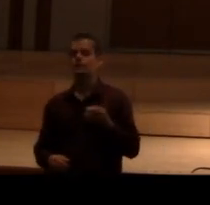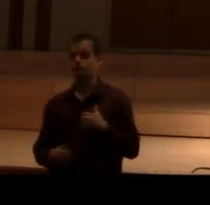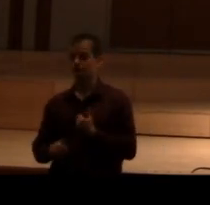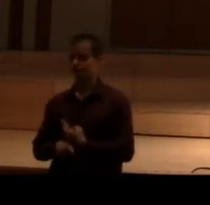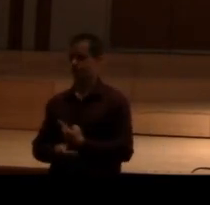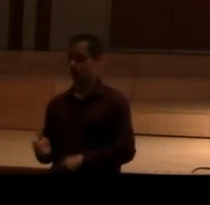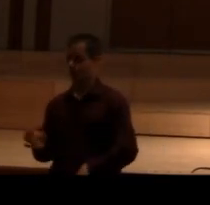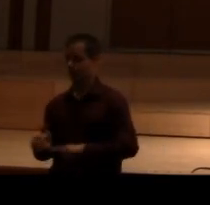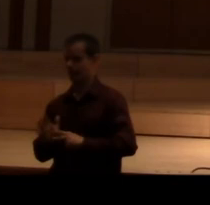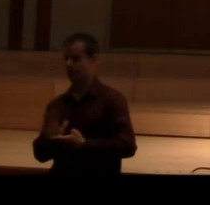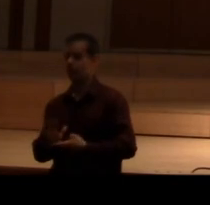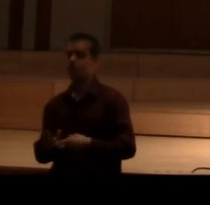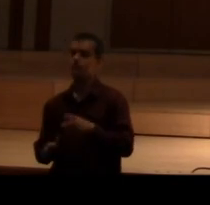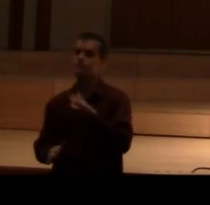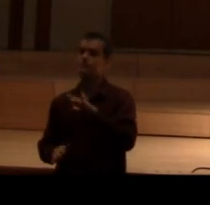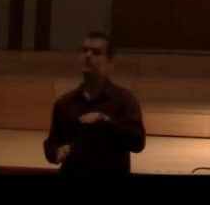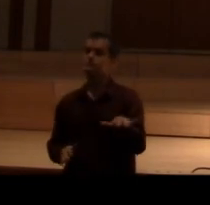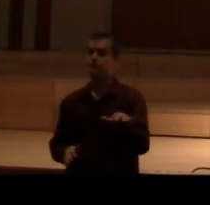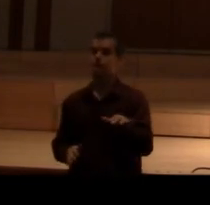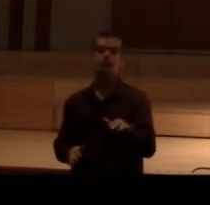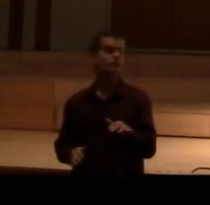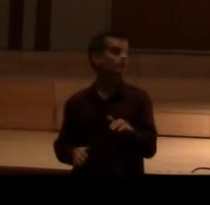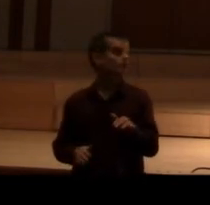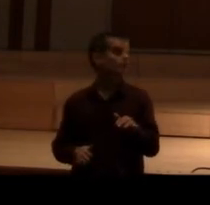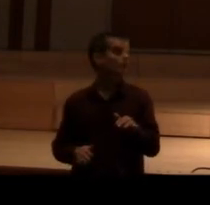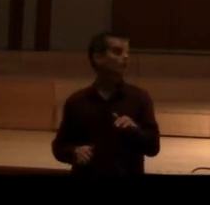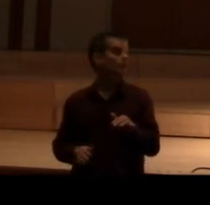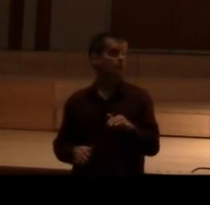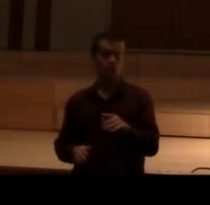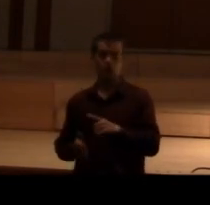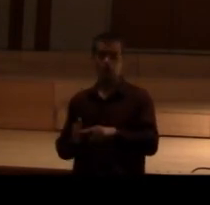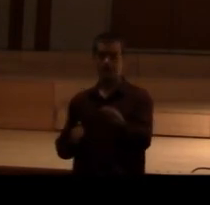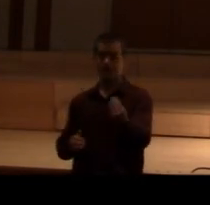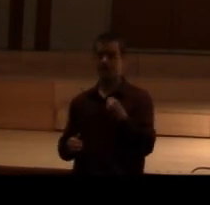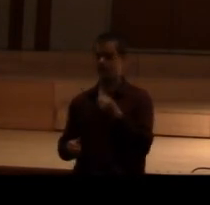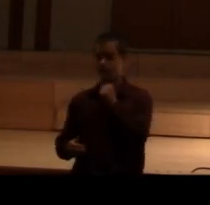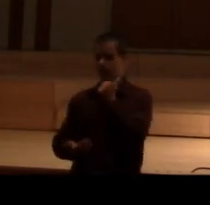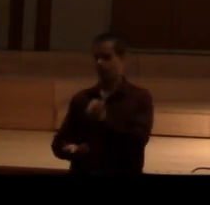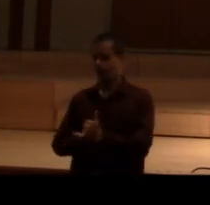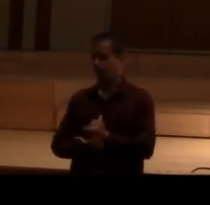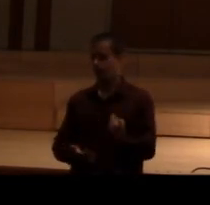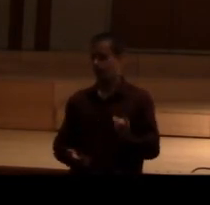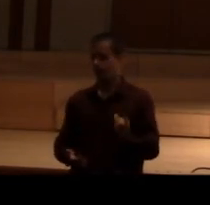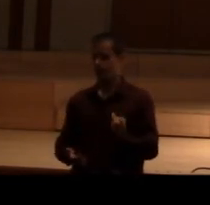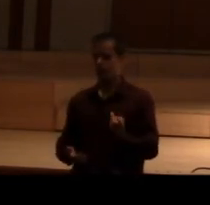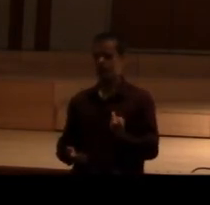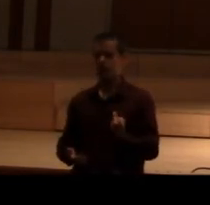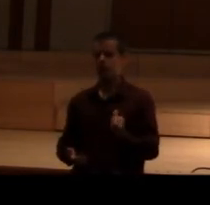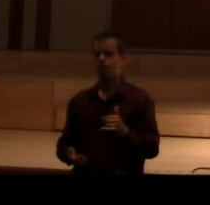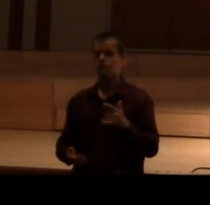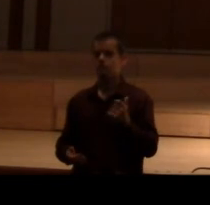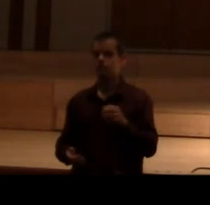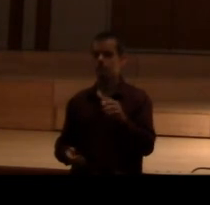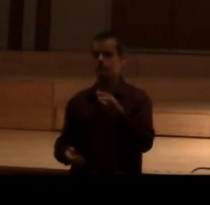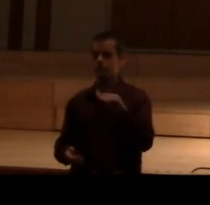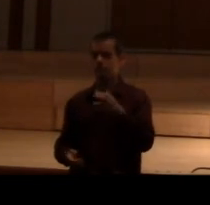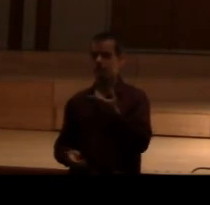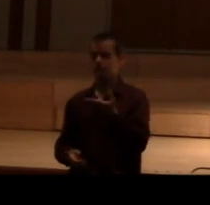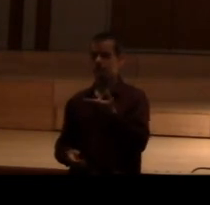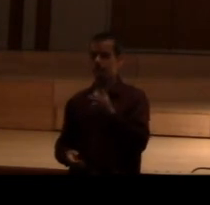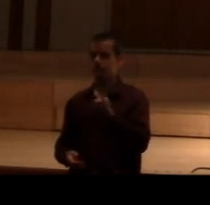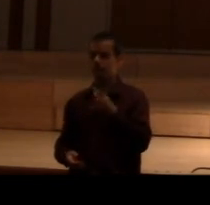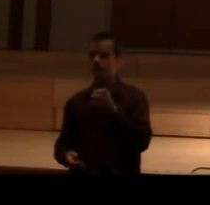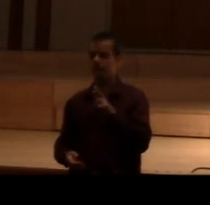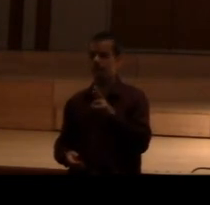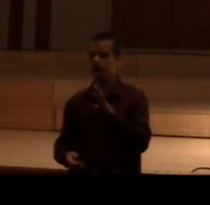meant. The spelling of it, which he obligingly provided, wasn't going to help either, because I looked at this and I was like, okay, it's spelled like hyperbole, and I